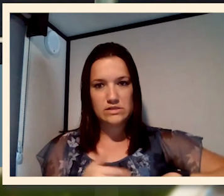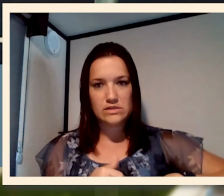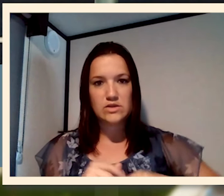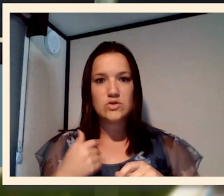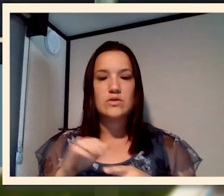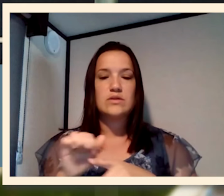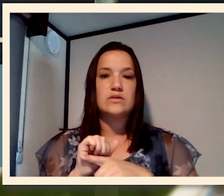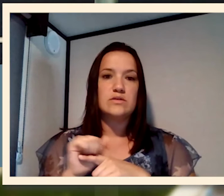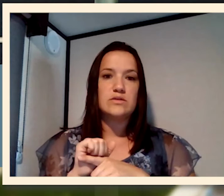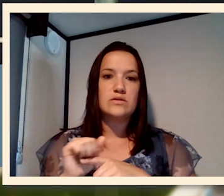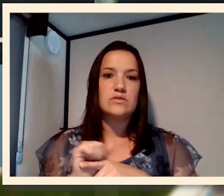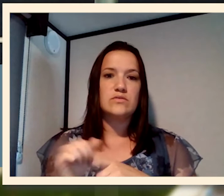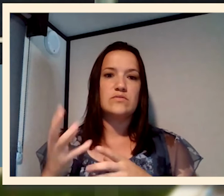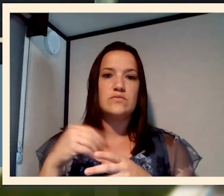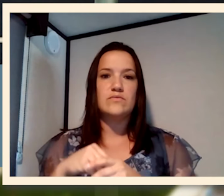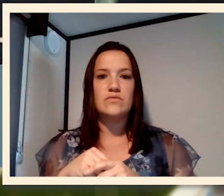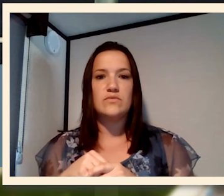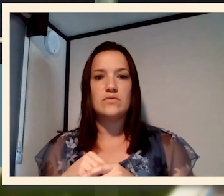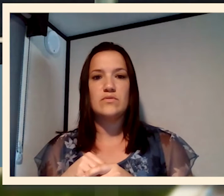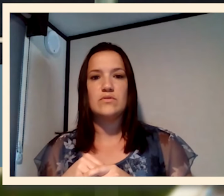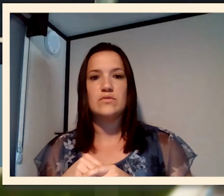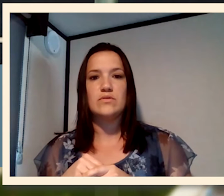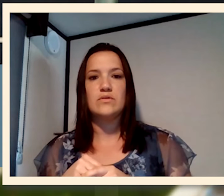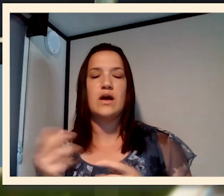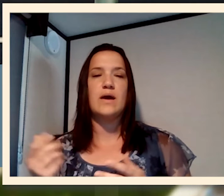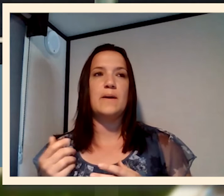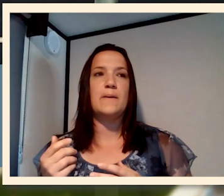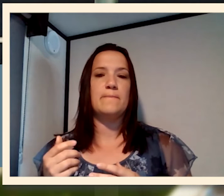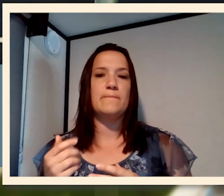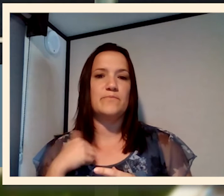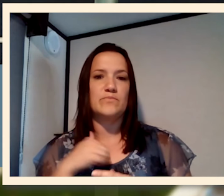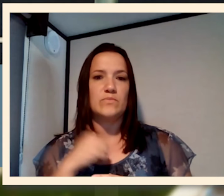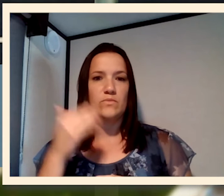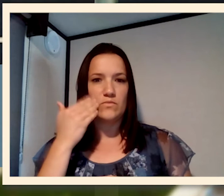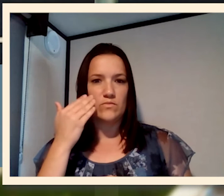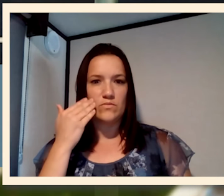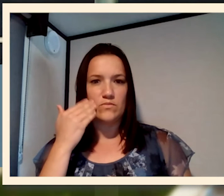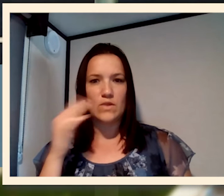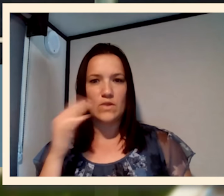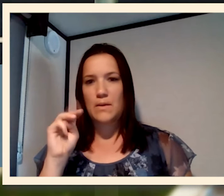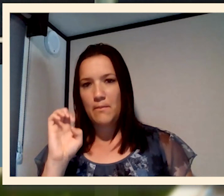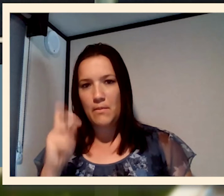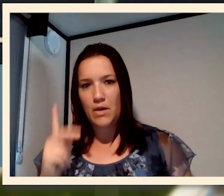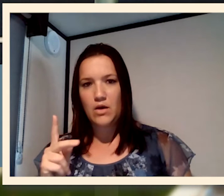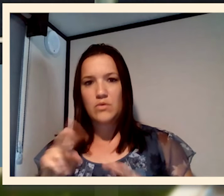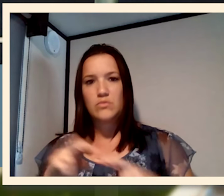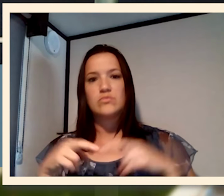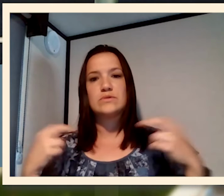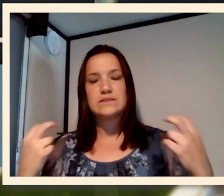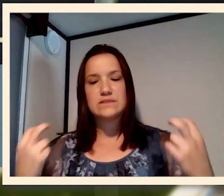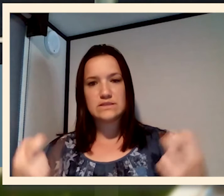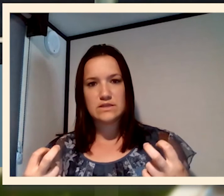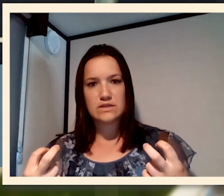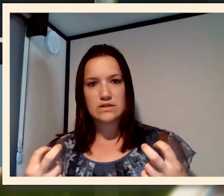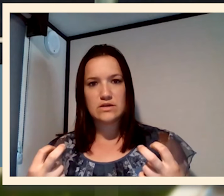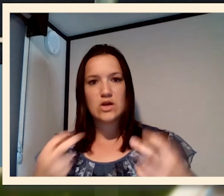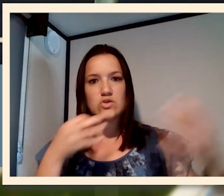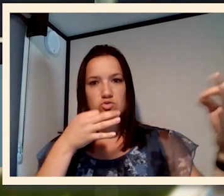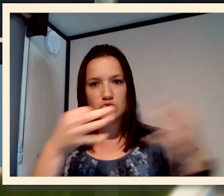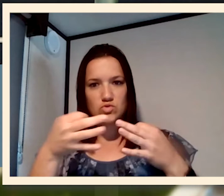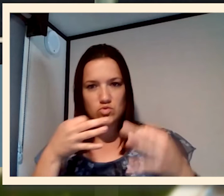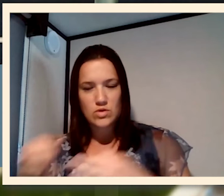we really can't do that. So this exercise we're going to do in the fall is more of what we call a tabletop, where we know it's all mock.